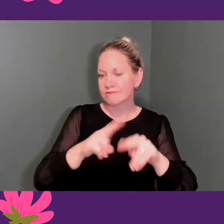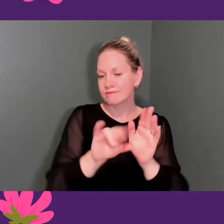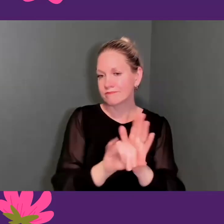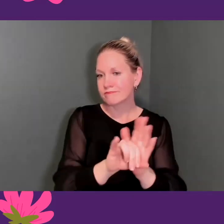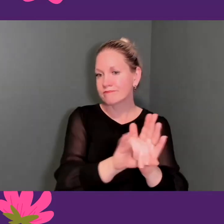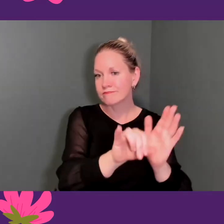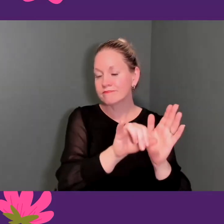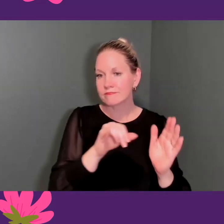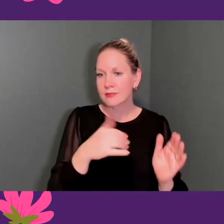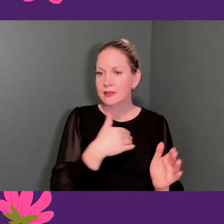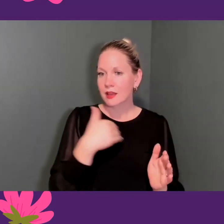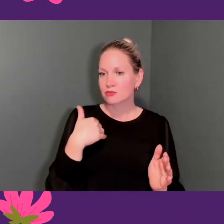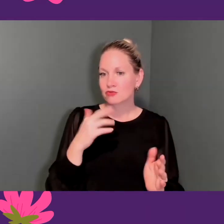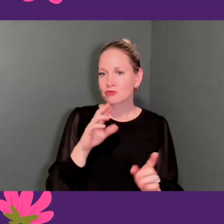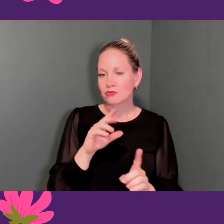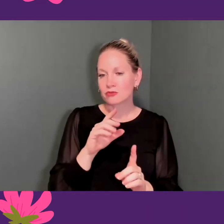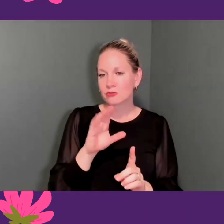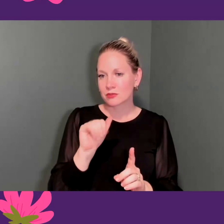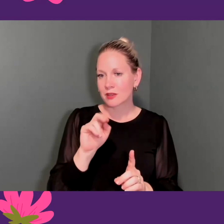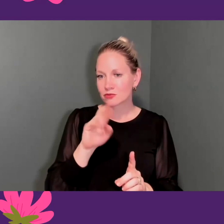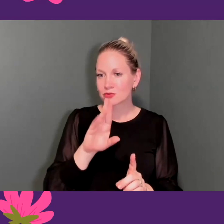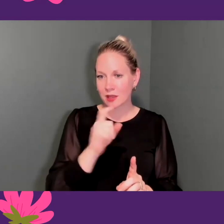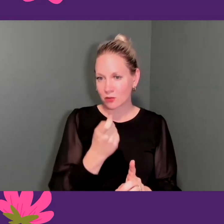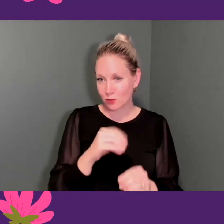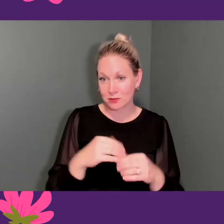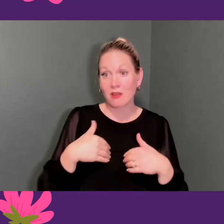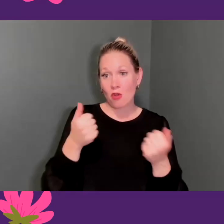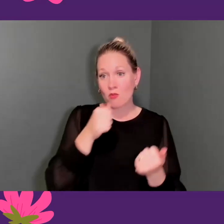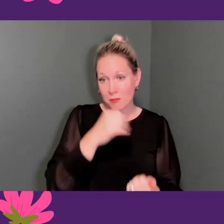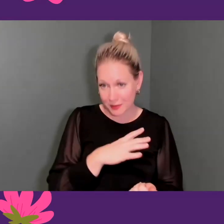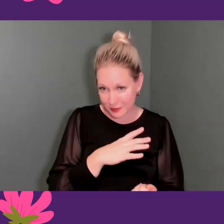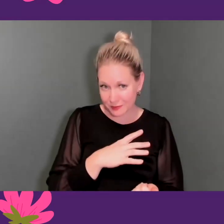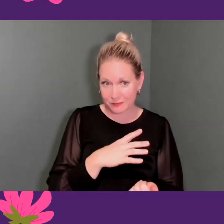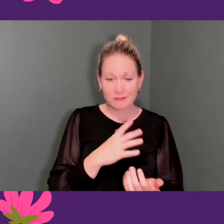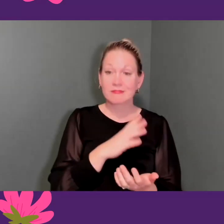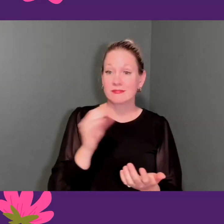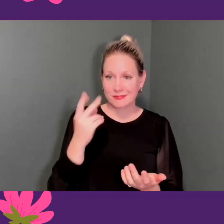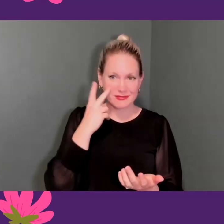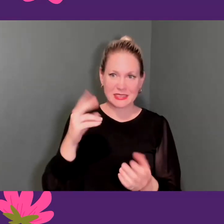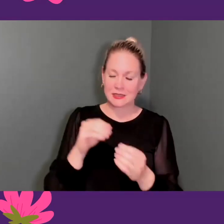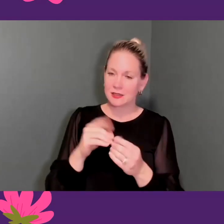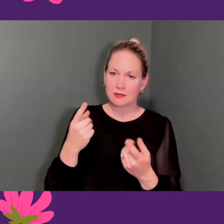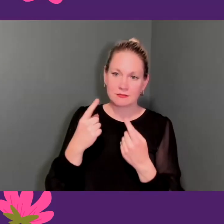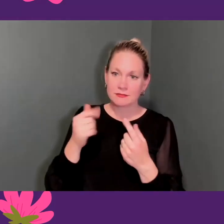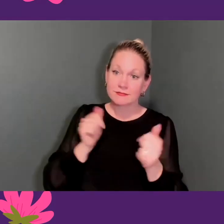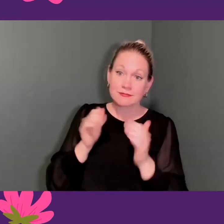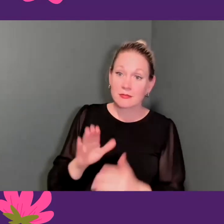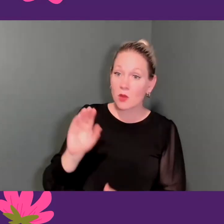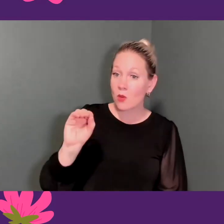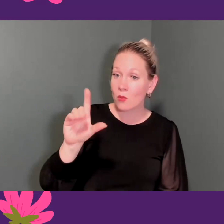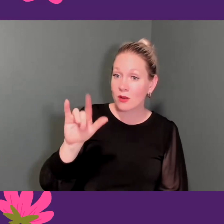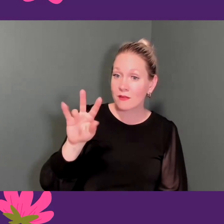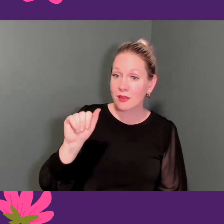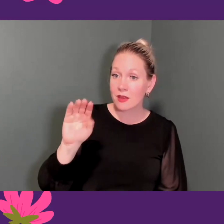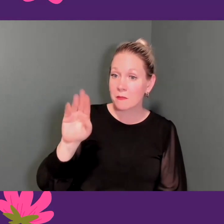in younger women. We've seen this clearly play out in the very public announcements by actress Olivia Munn and